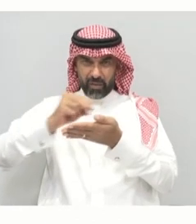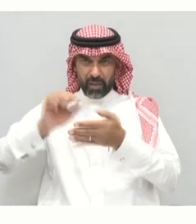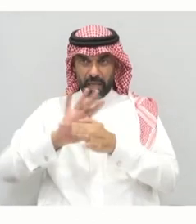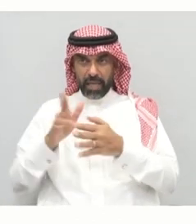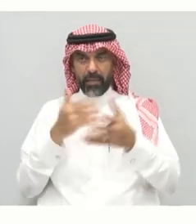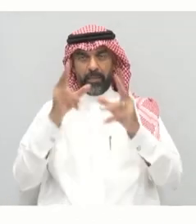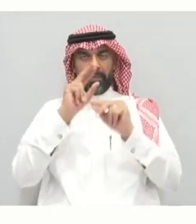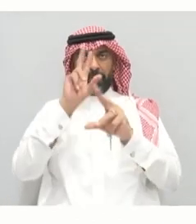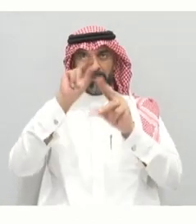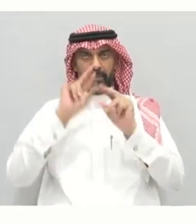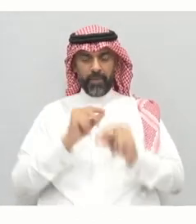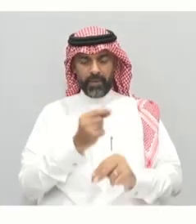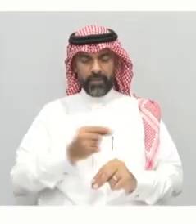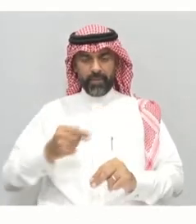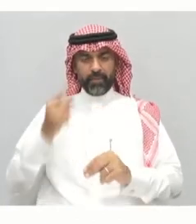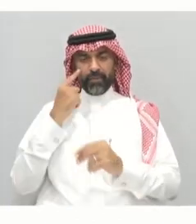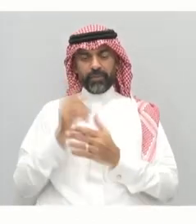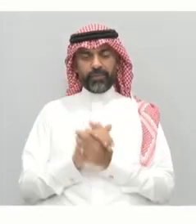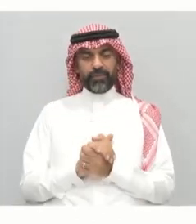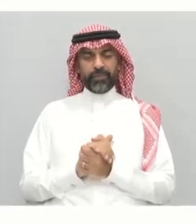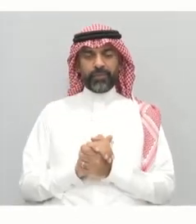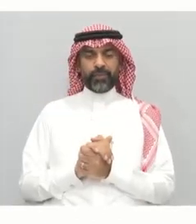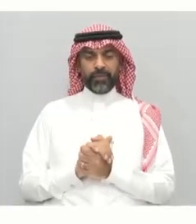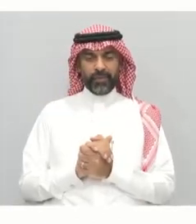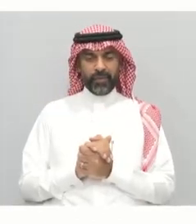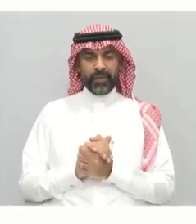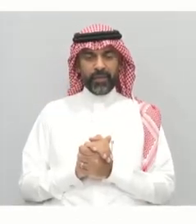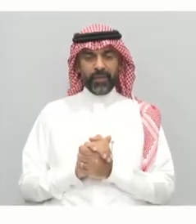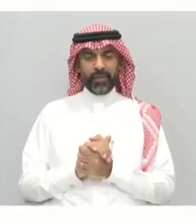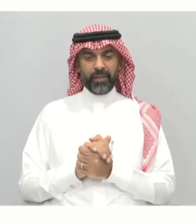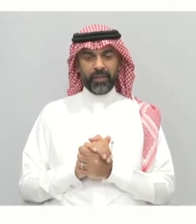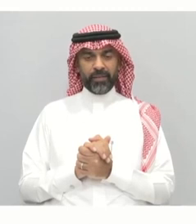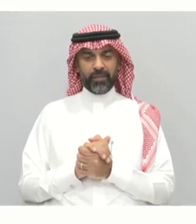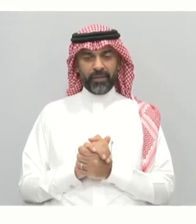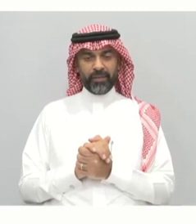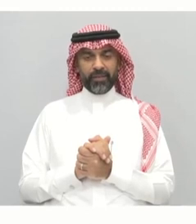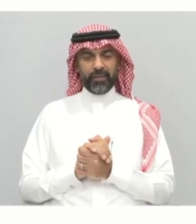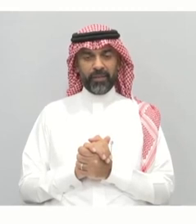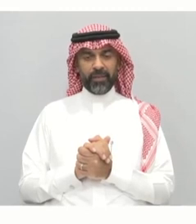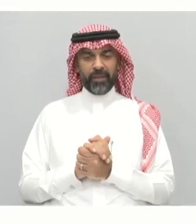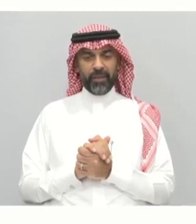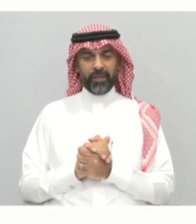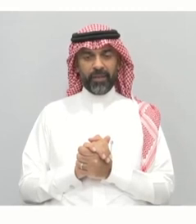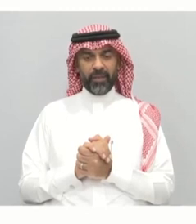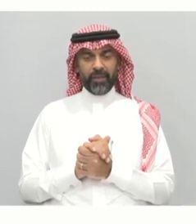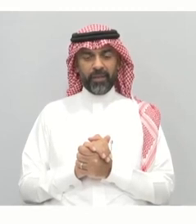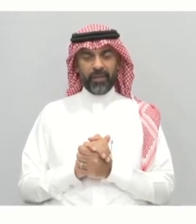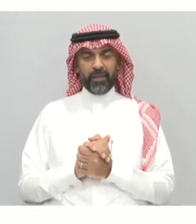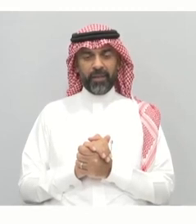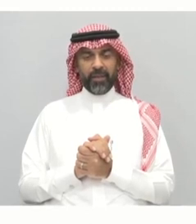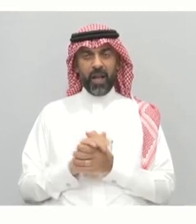okay? Like this, okay, the first letter is capital. So we use, yes, three lines,